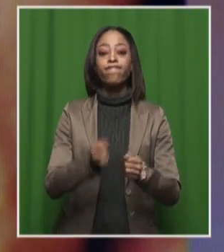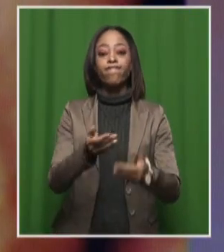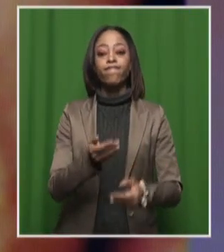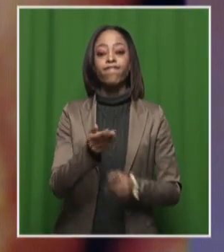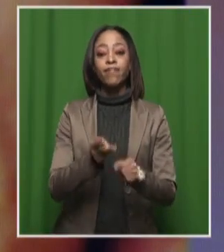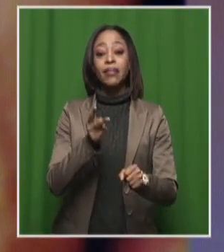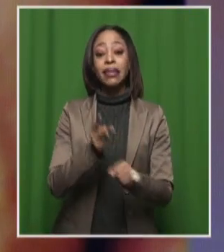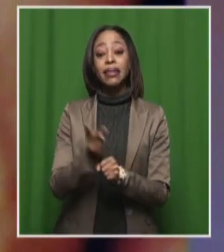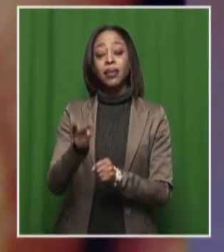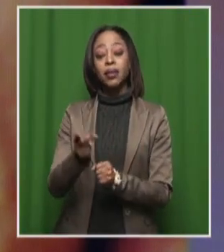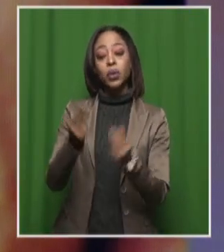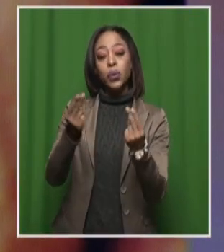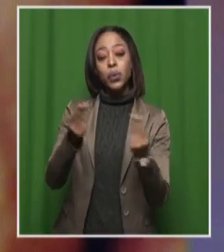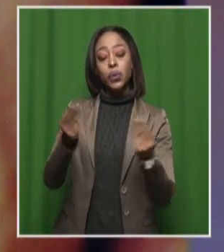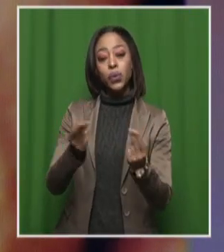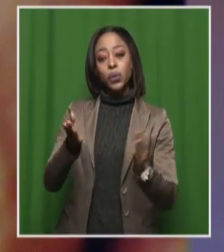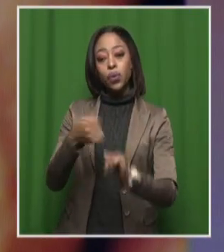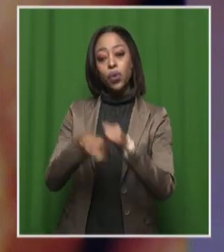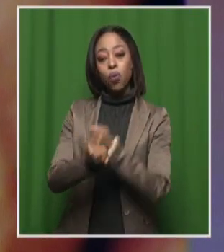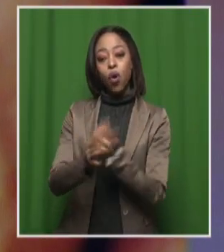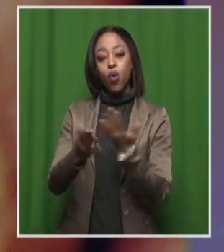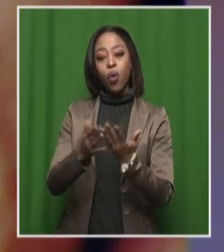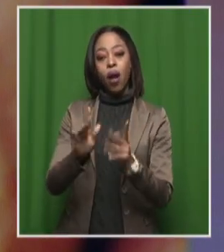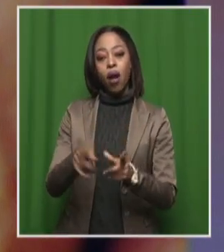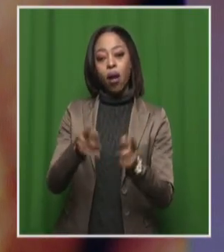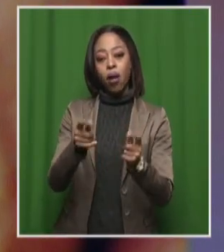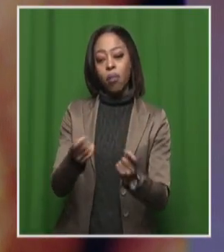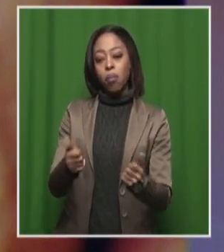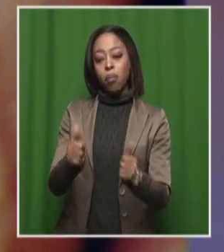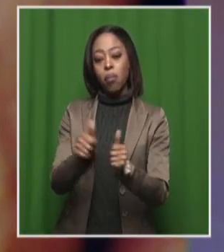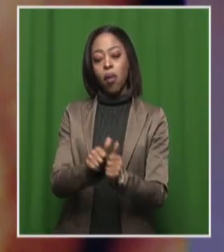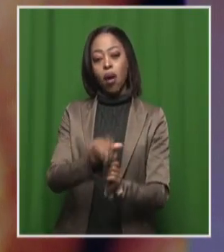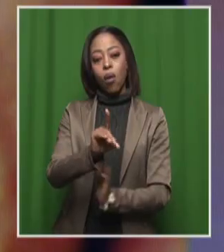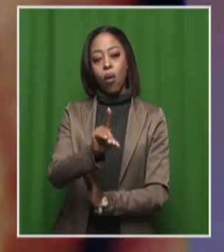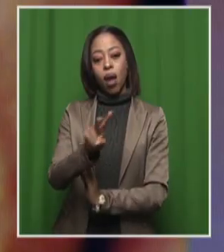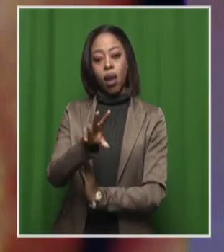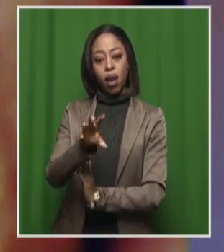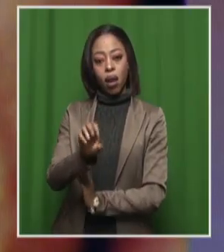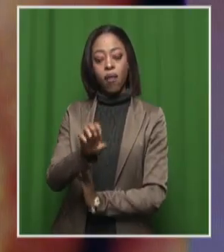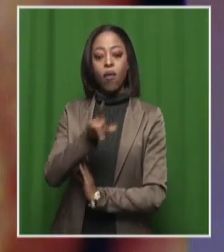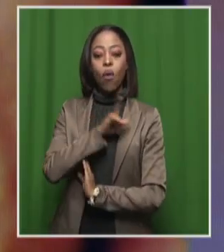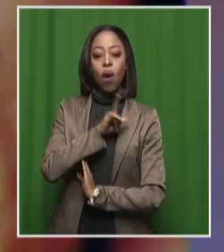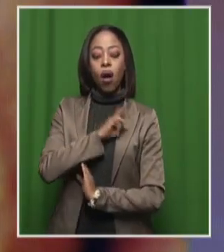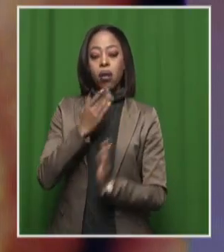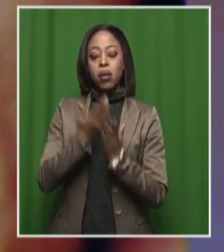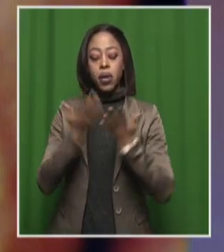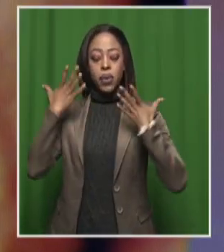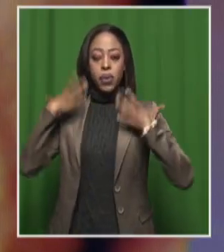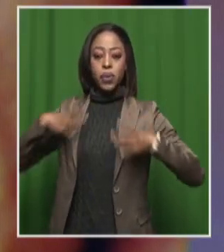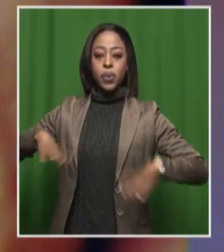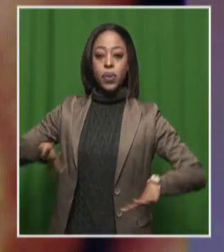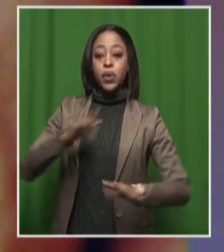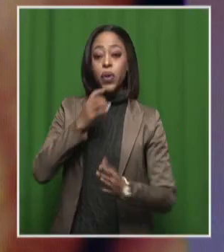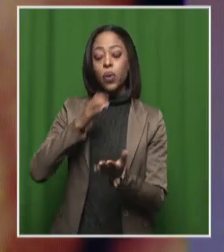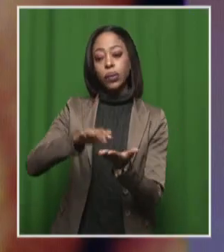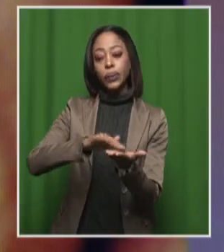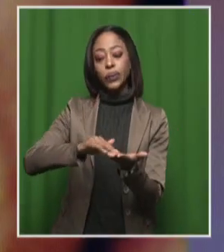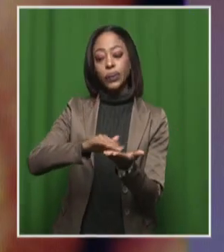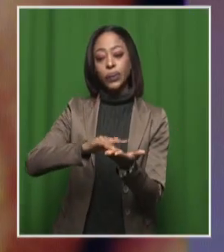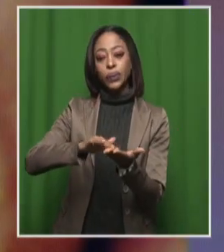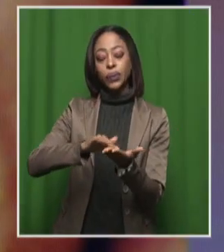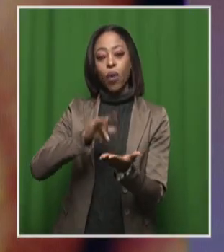Cape Town-born designer Balini Naidoo-Engelbrecht partnered with Dove to create a show-stopping gown using braille to allow visually